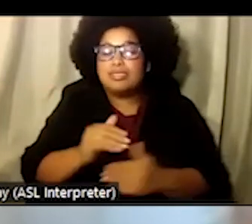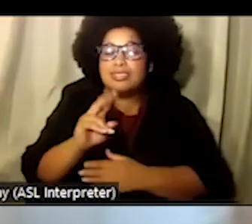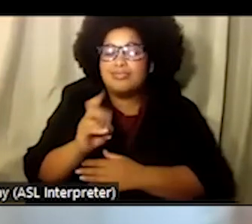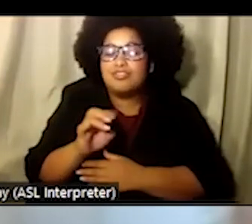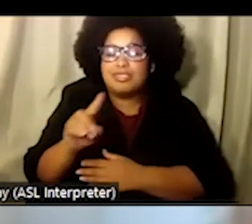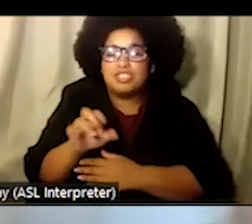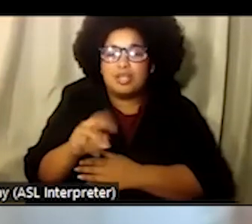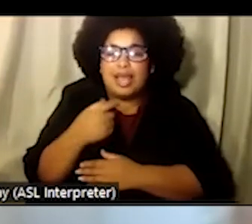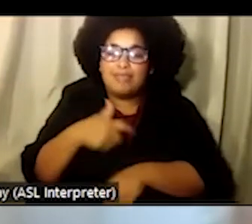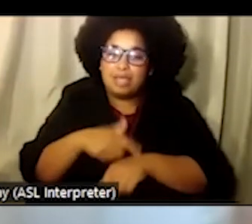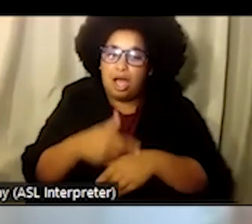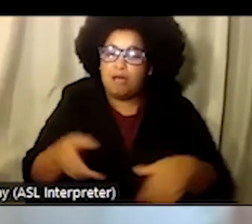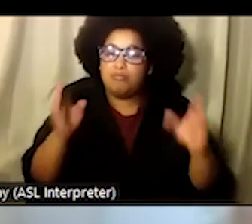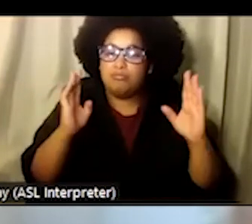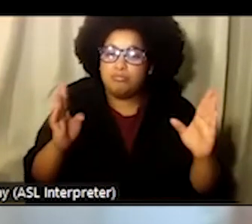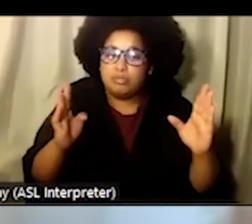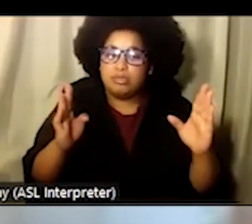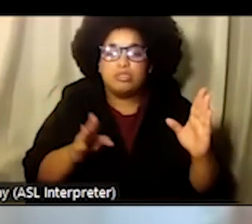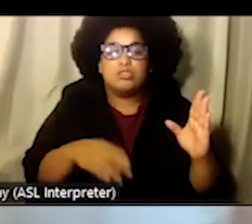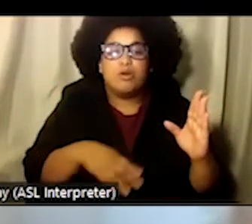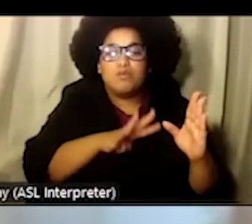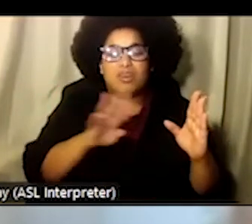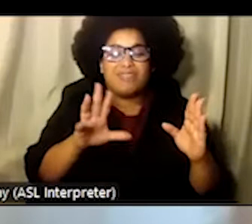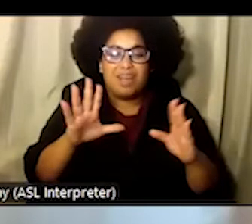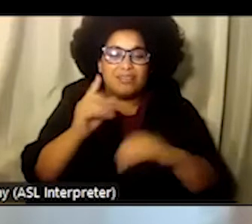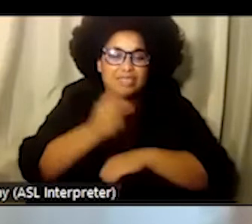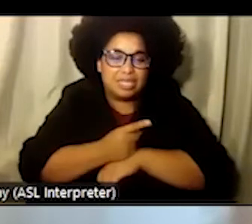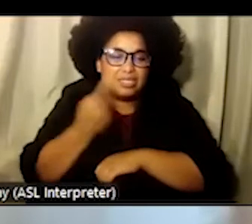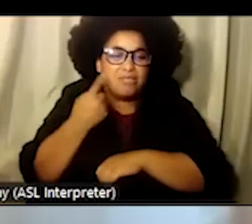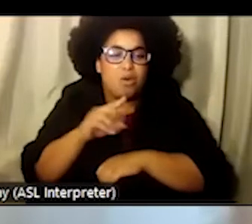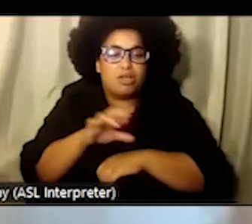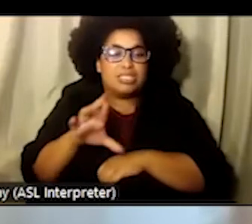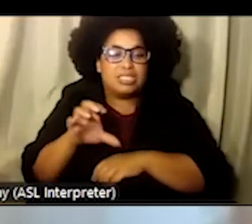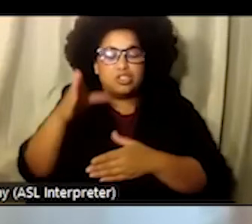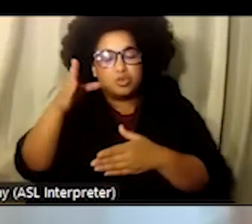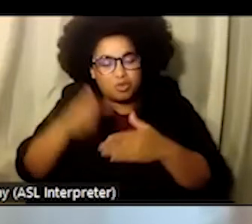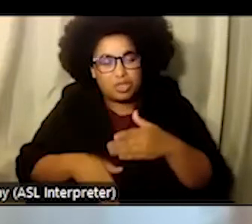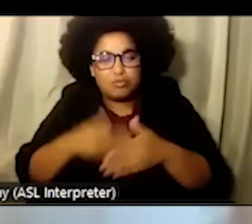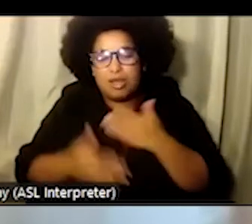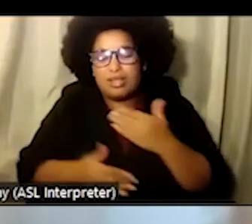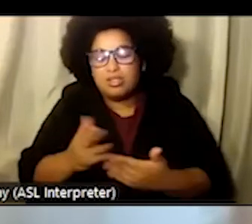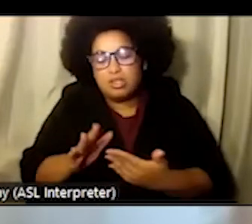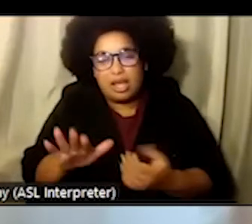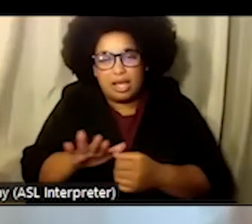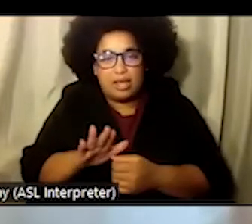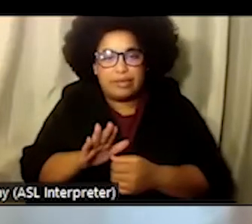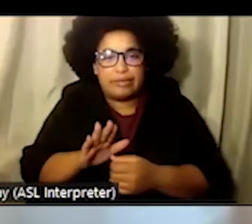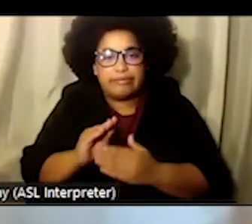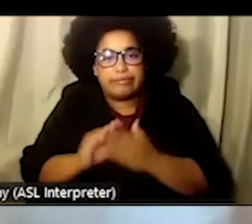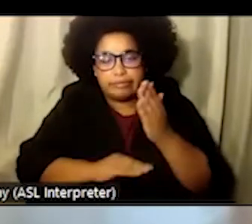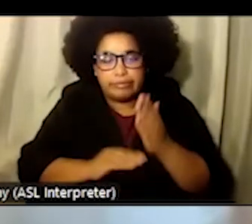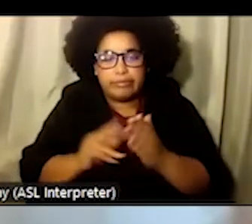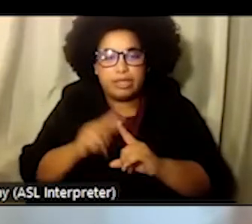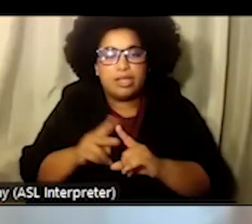have a timeline attached to it. So a regional center has 45 days to process a completed application. And this is tied to